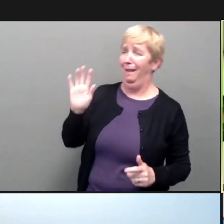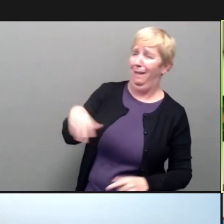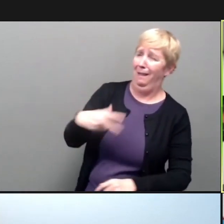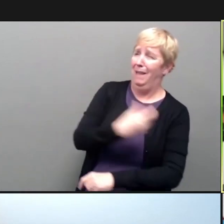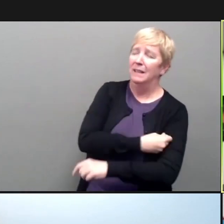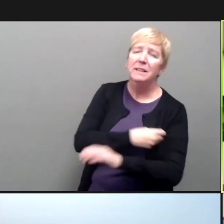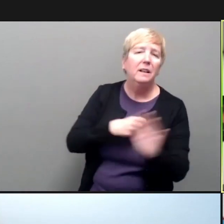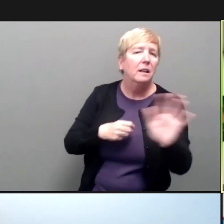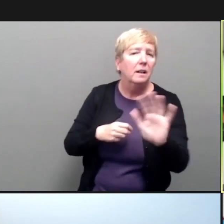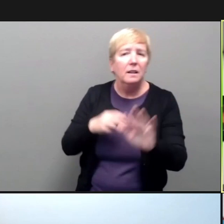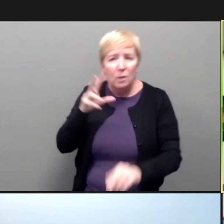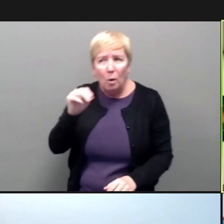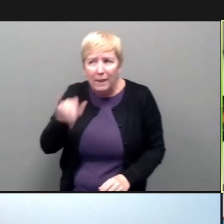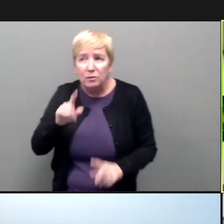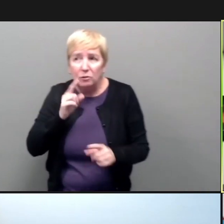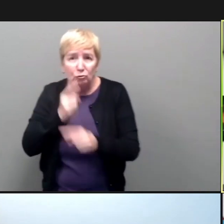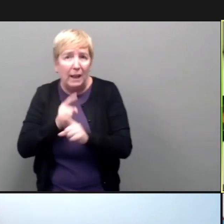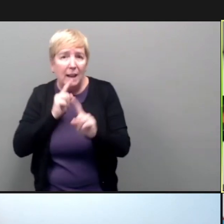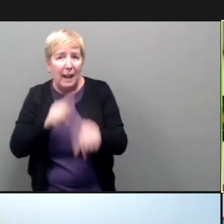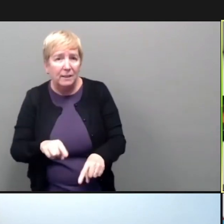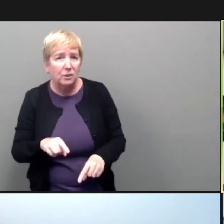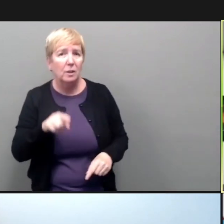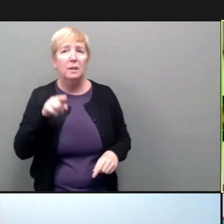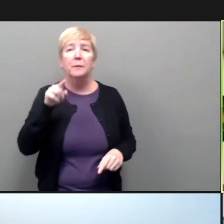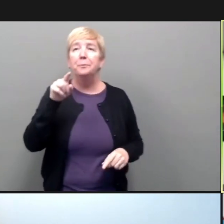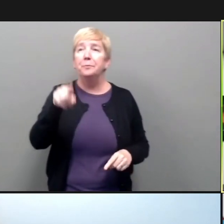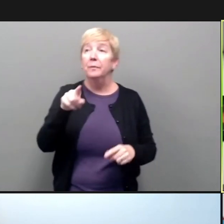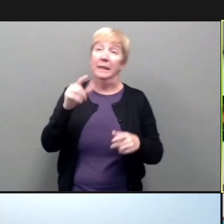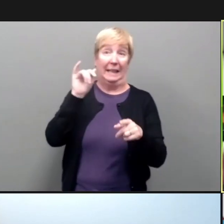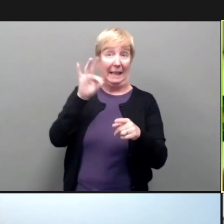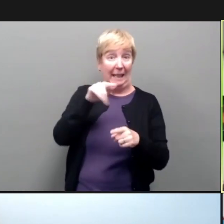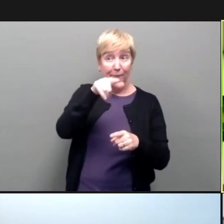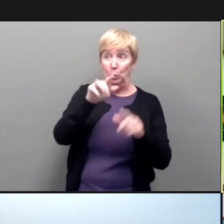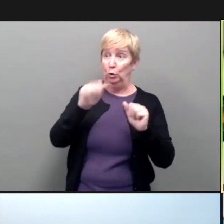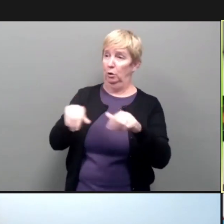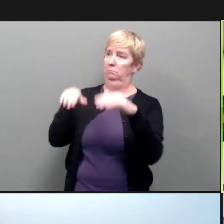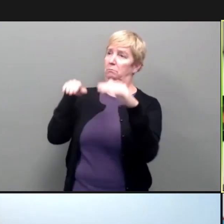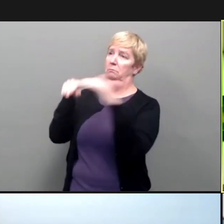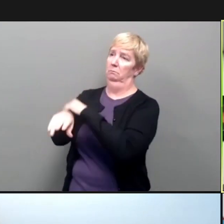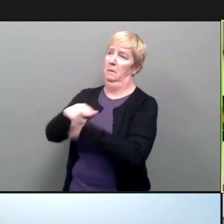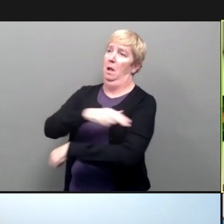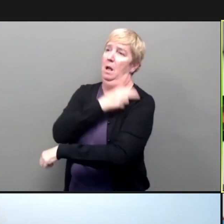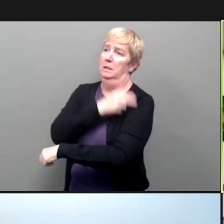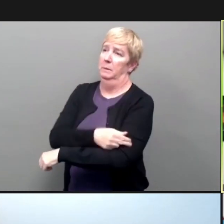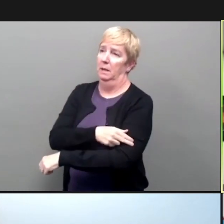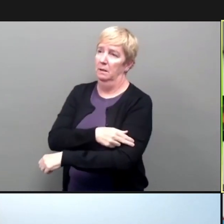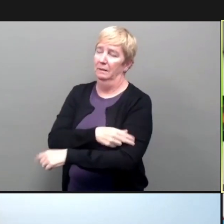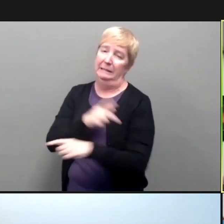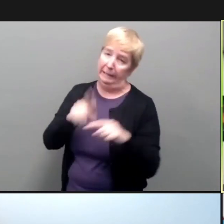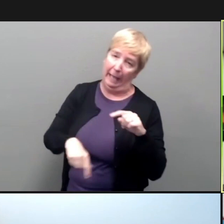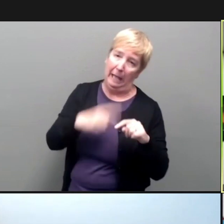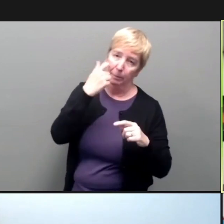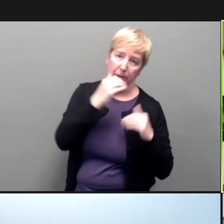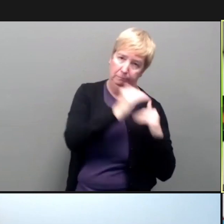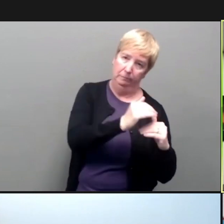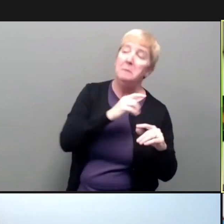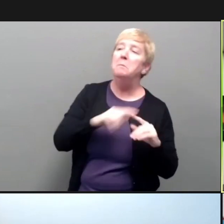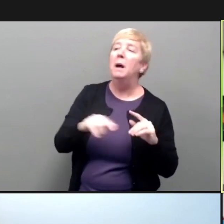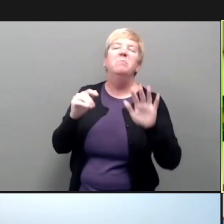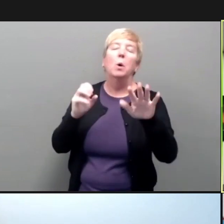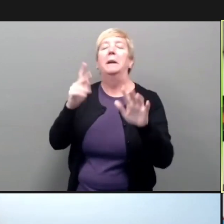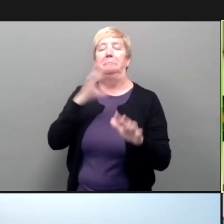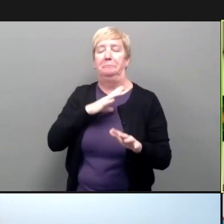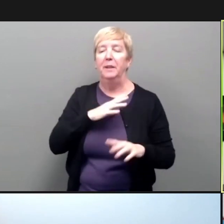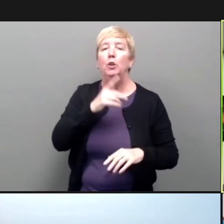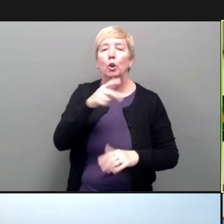wander into a hospital near you. Well, you can't do that because access is restricted. But if you stood outside in the parking